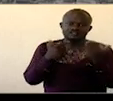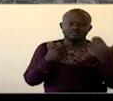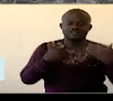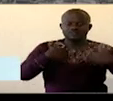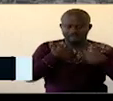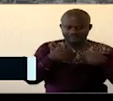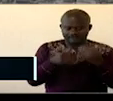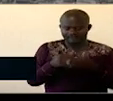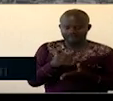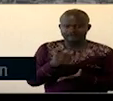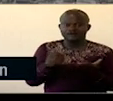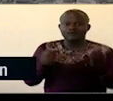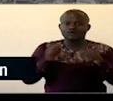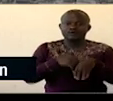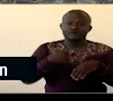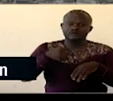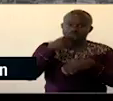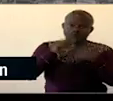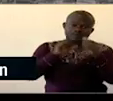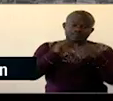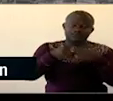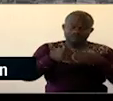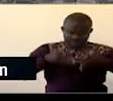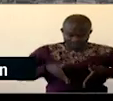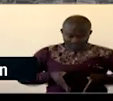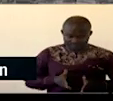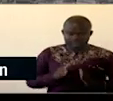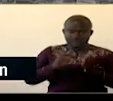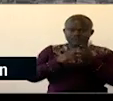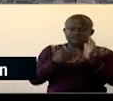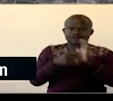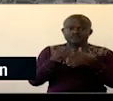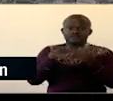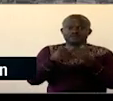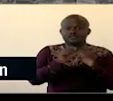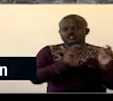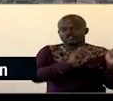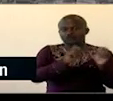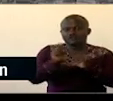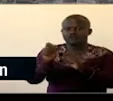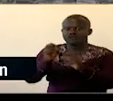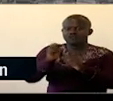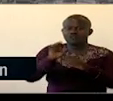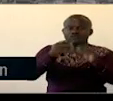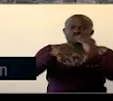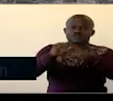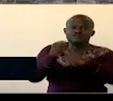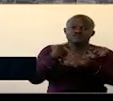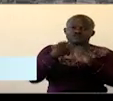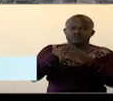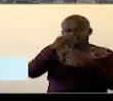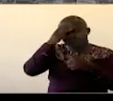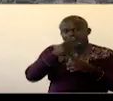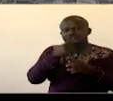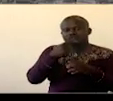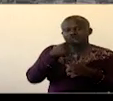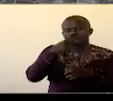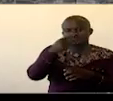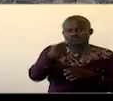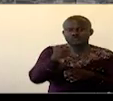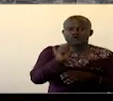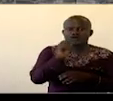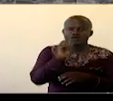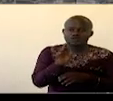heredity. When we talk about heredity, we mean the transfer of traits from parents to